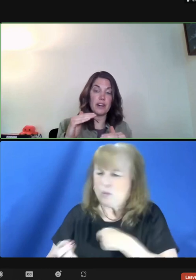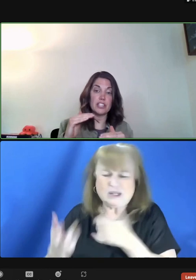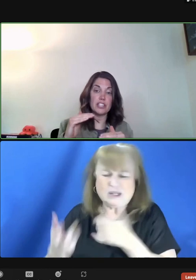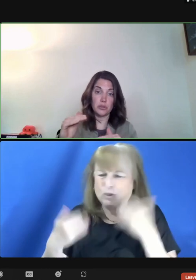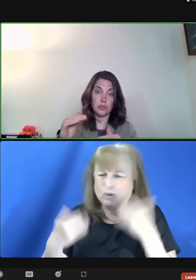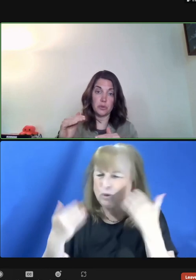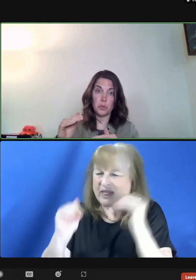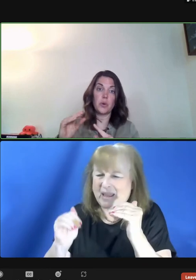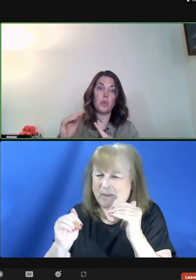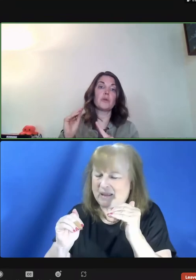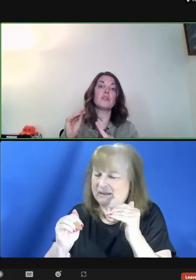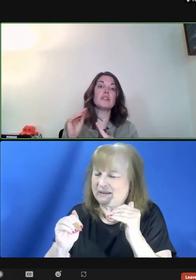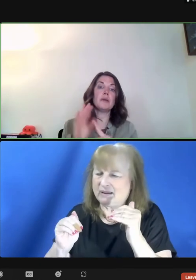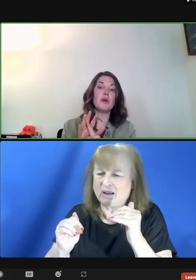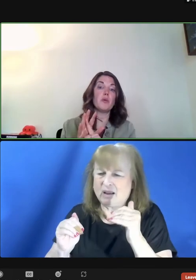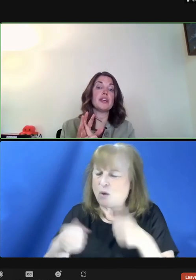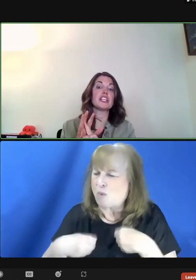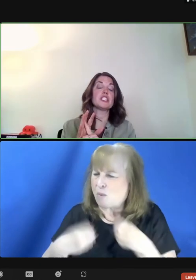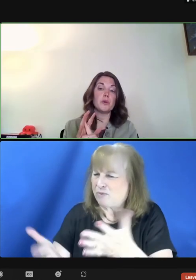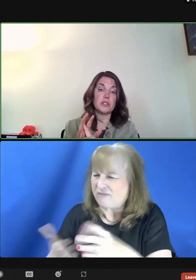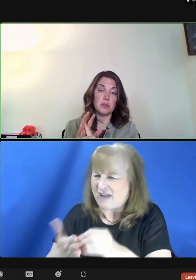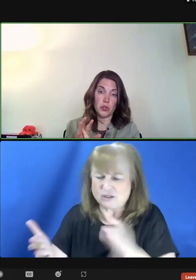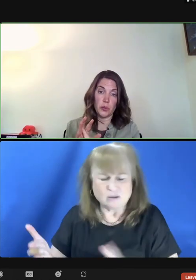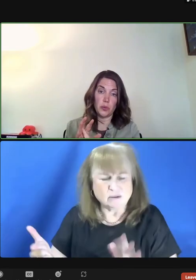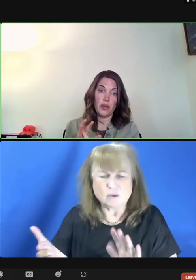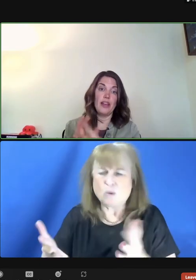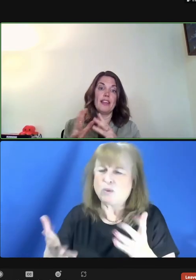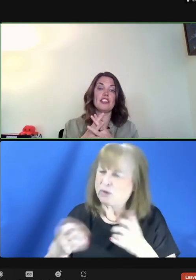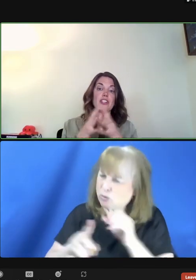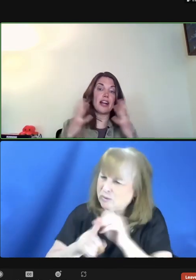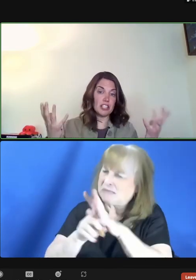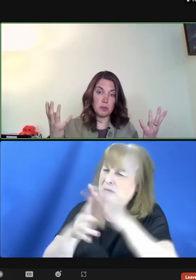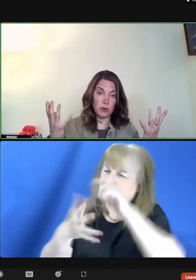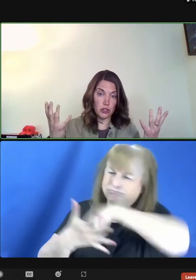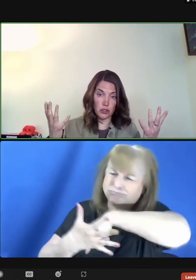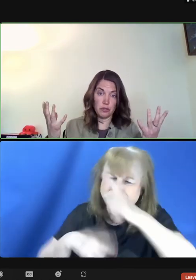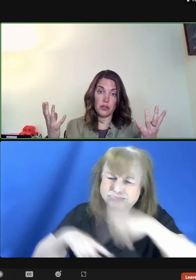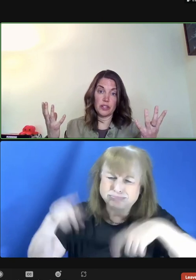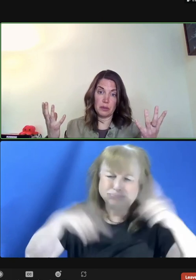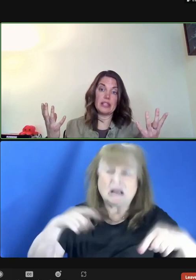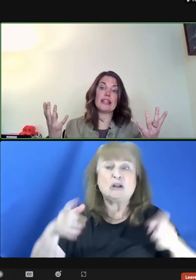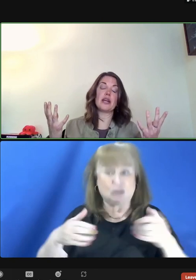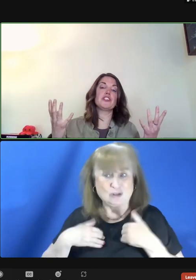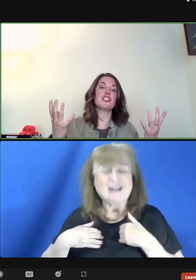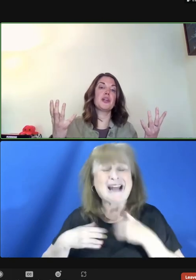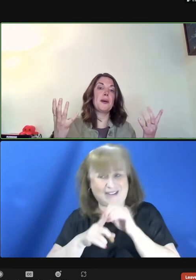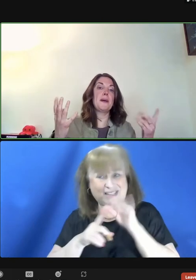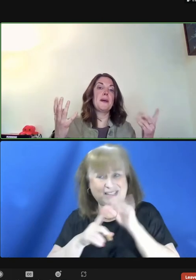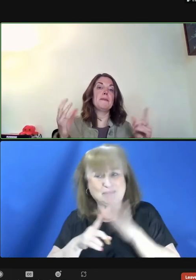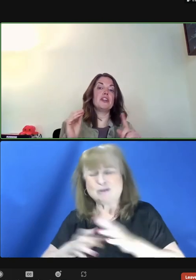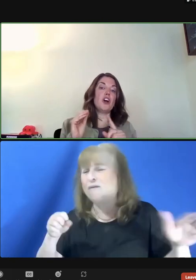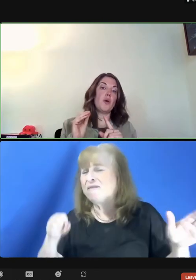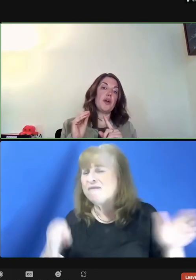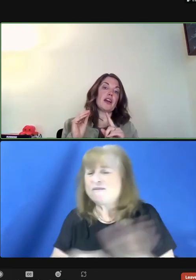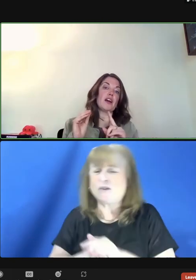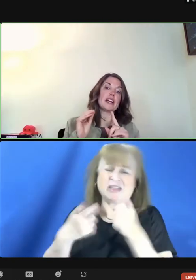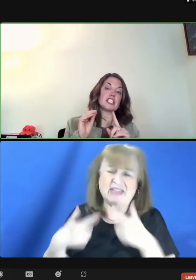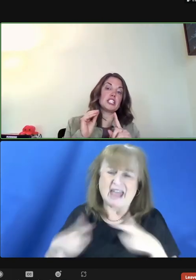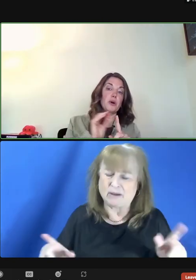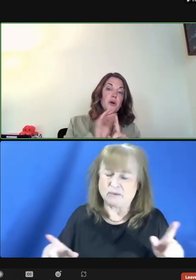we provide to our students. We don't want to limit what we expose them to. They should have exposure to full and complete language.